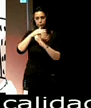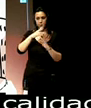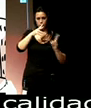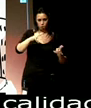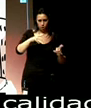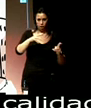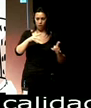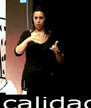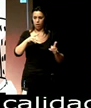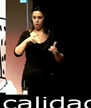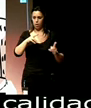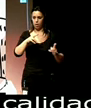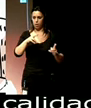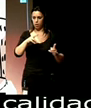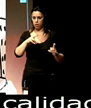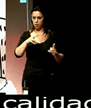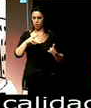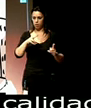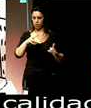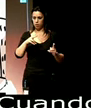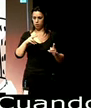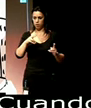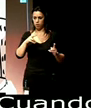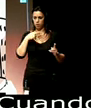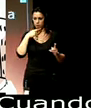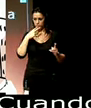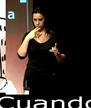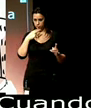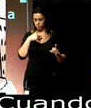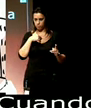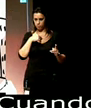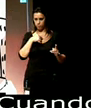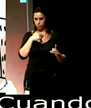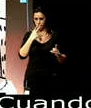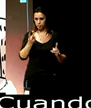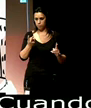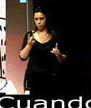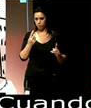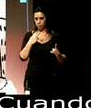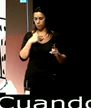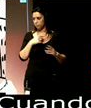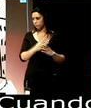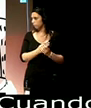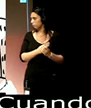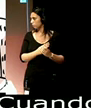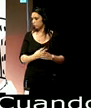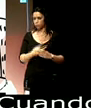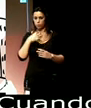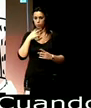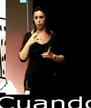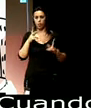a cappella group, very good voice synthesis, and you wouldn't even hear that it is a computer.